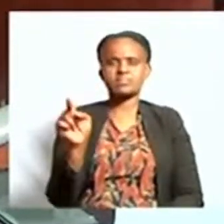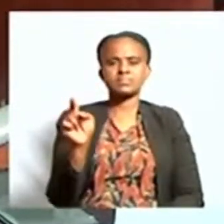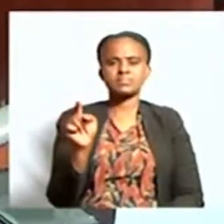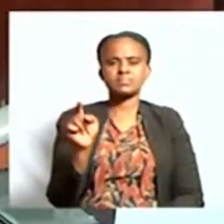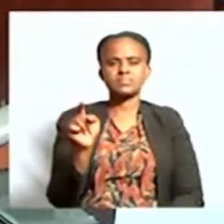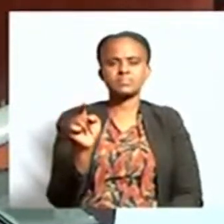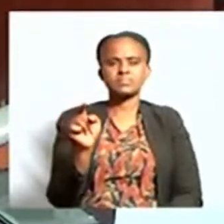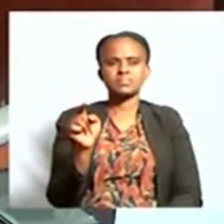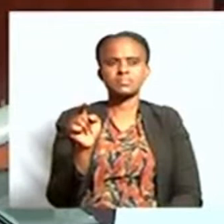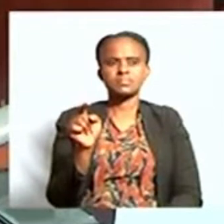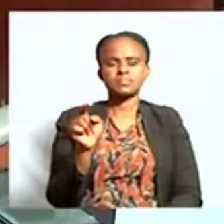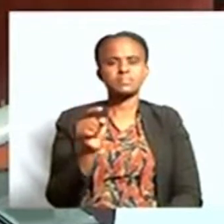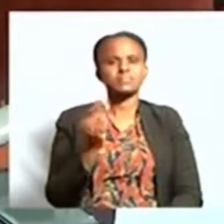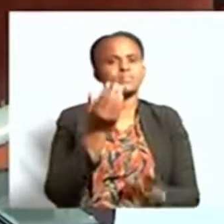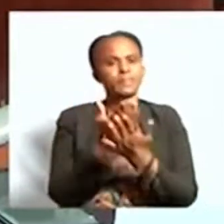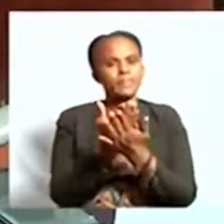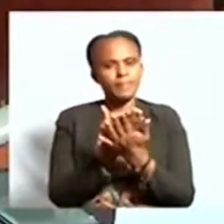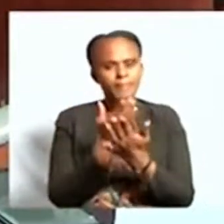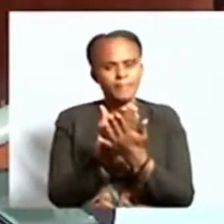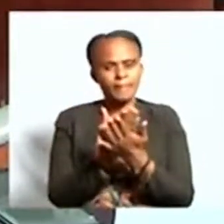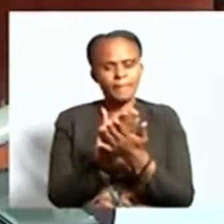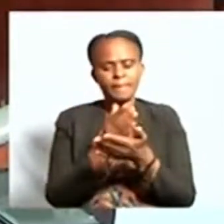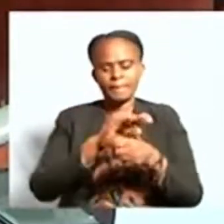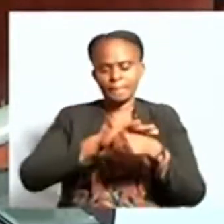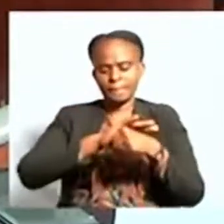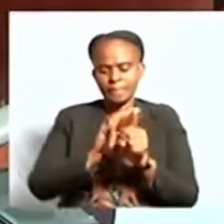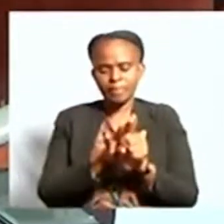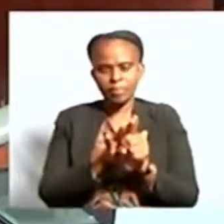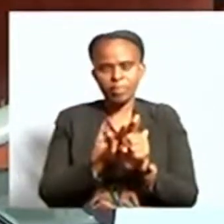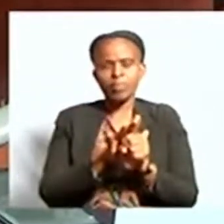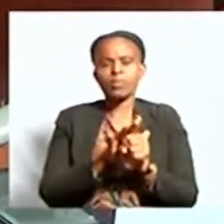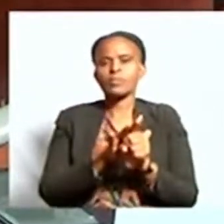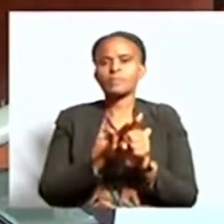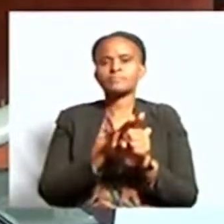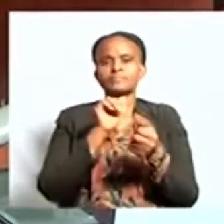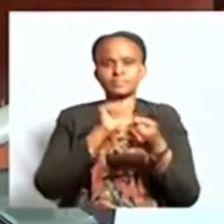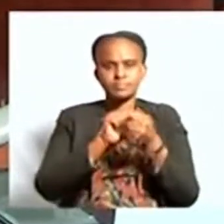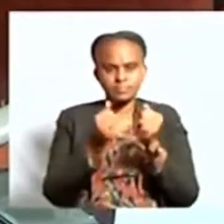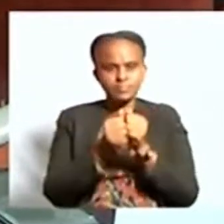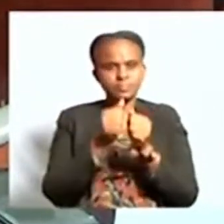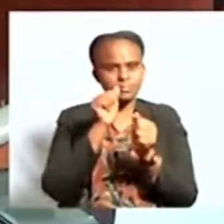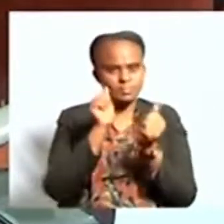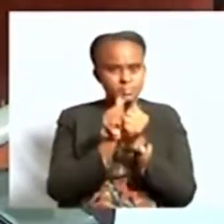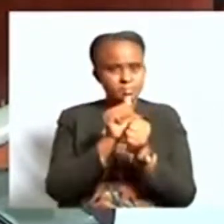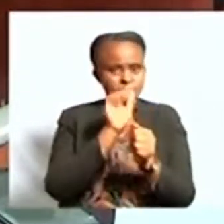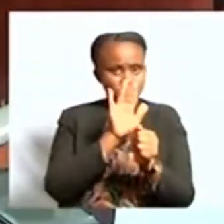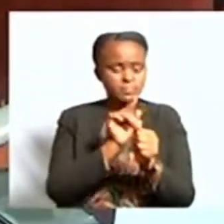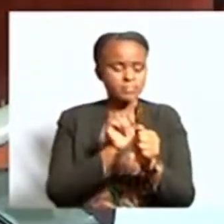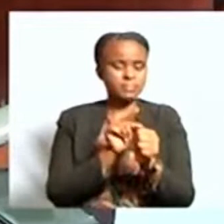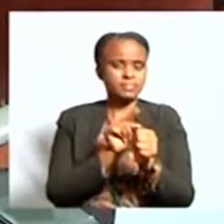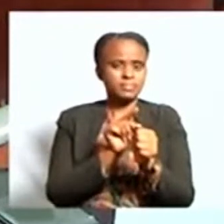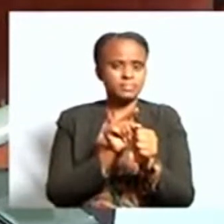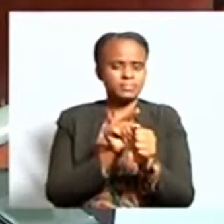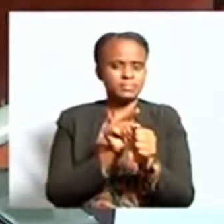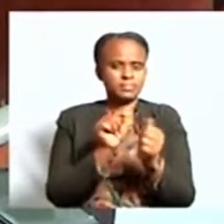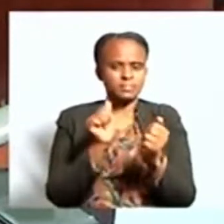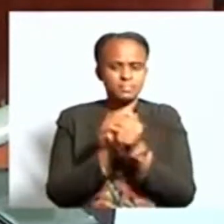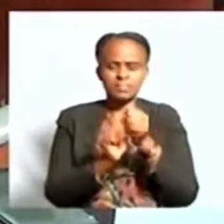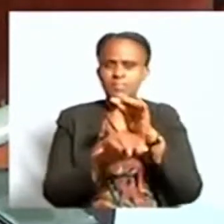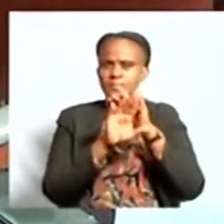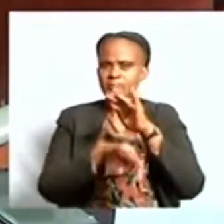is suggesting that COVID played a role in the